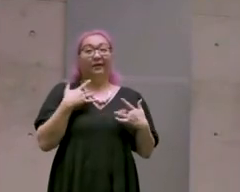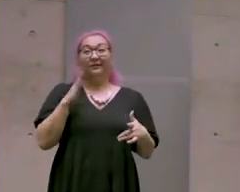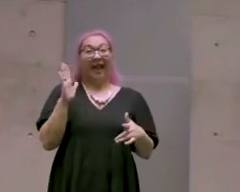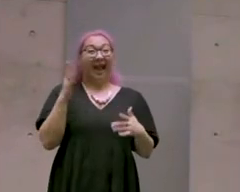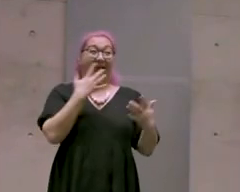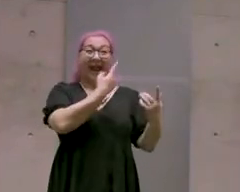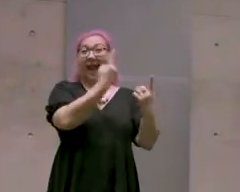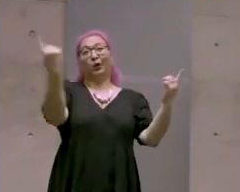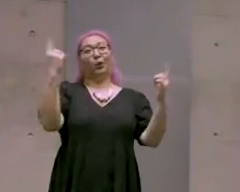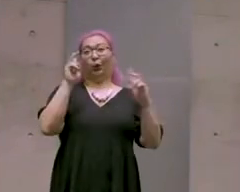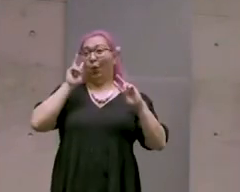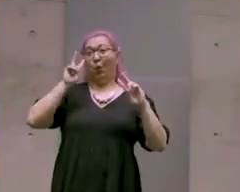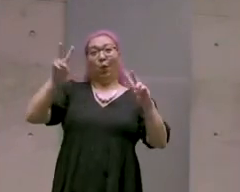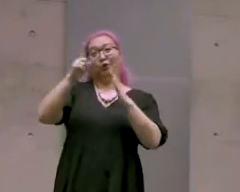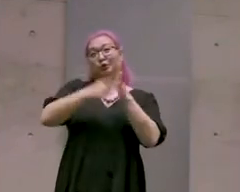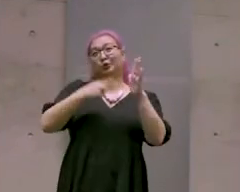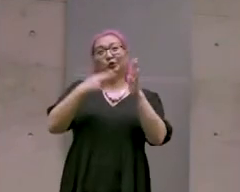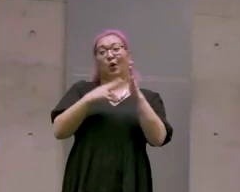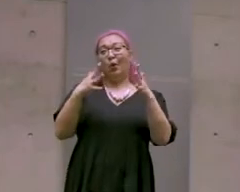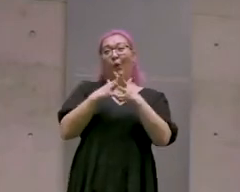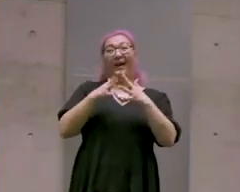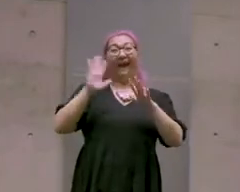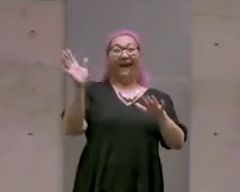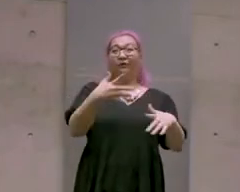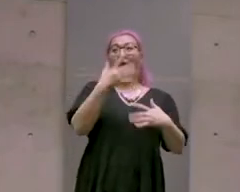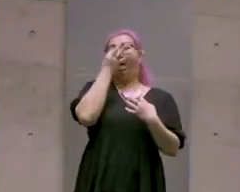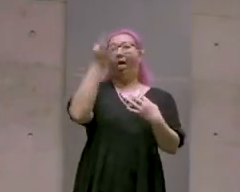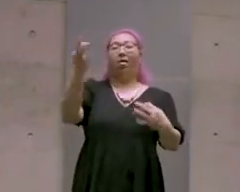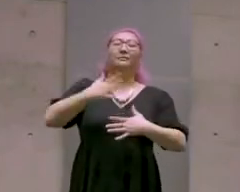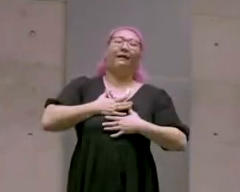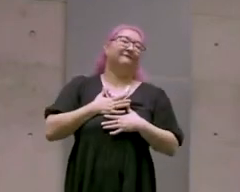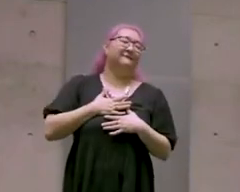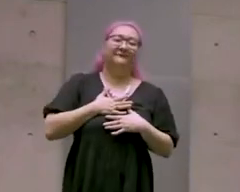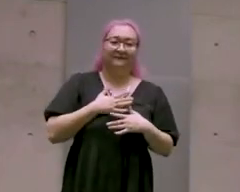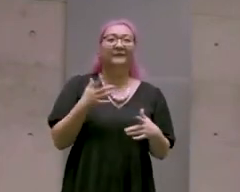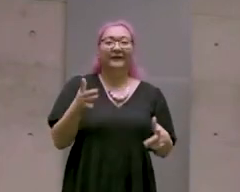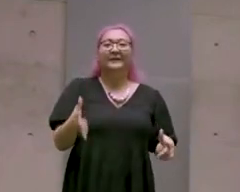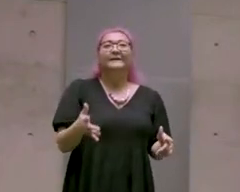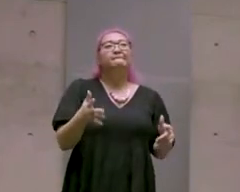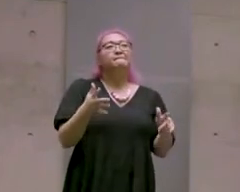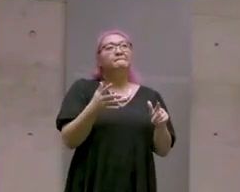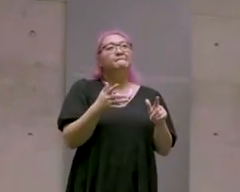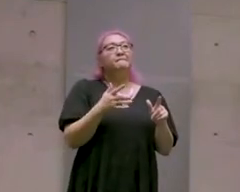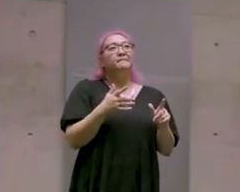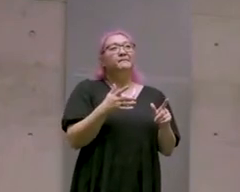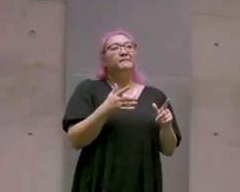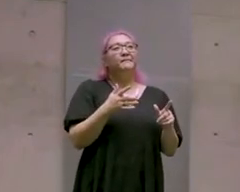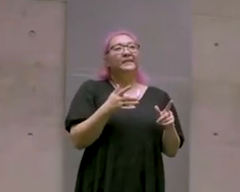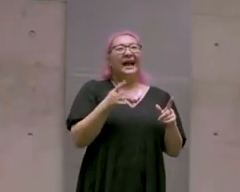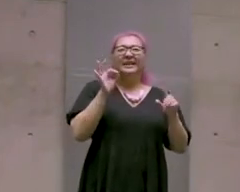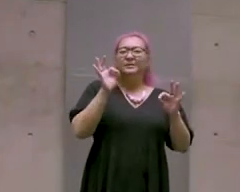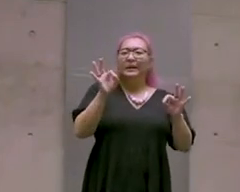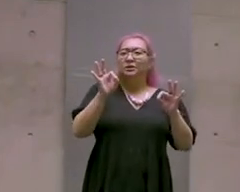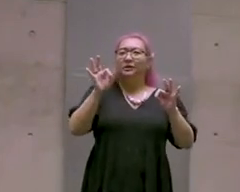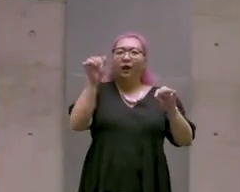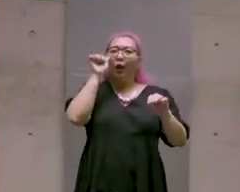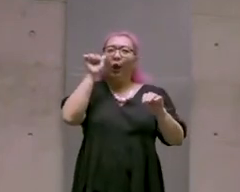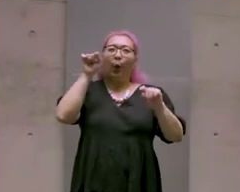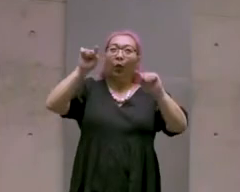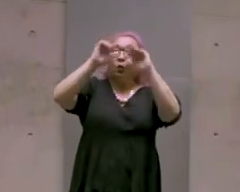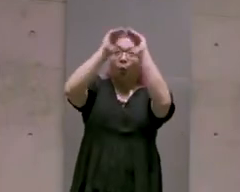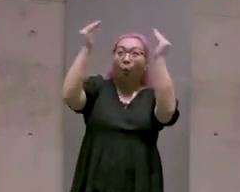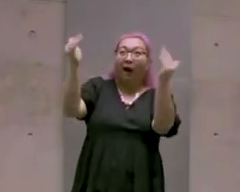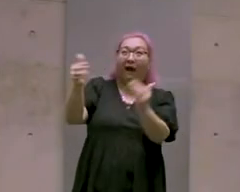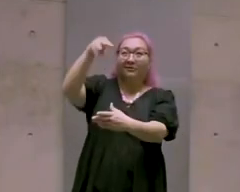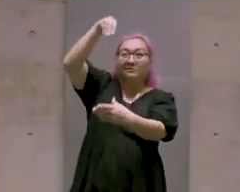John Wick at that point, the first two had come out, but I loved them, and especially to the lore and the world building and everything. It